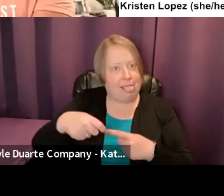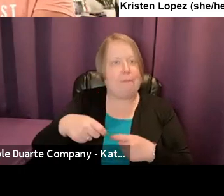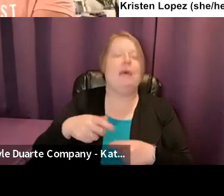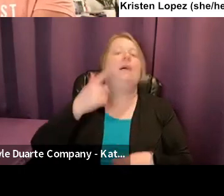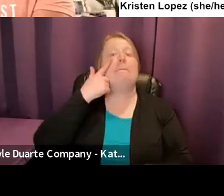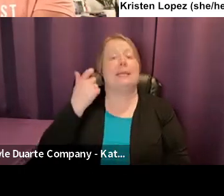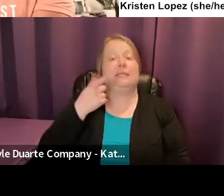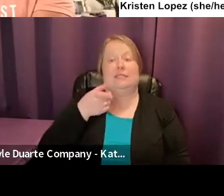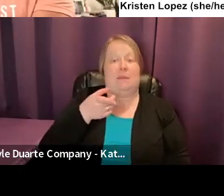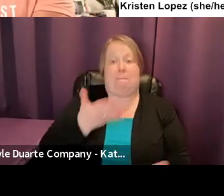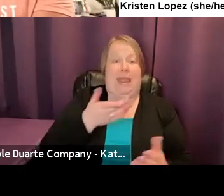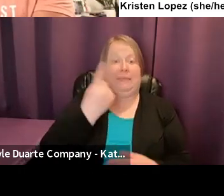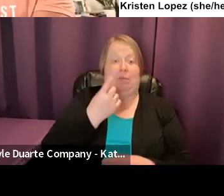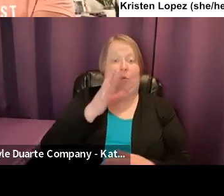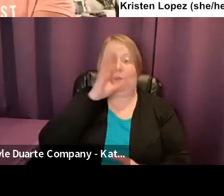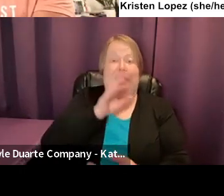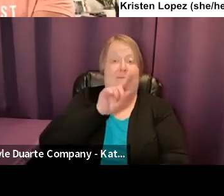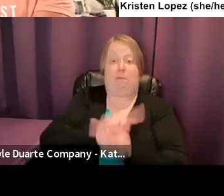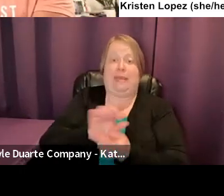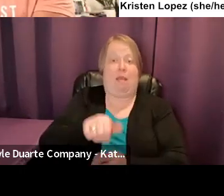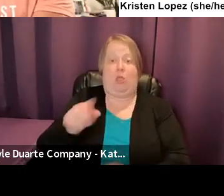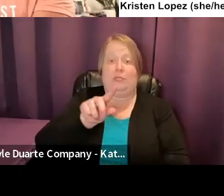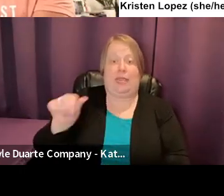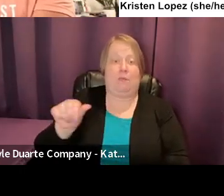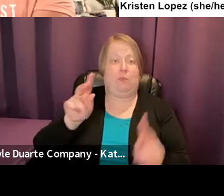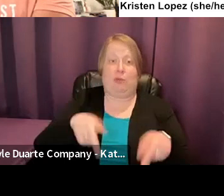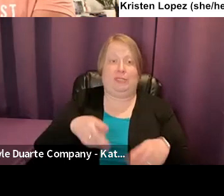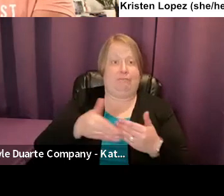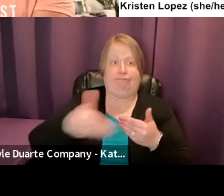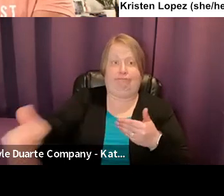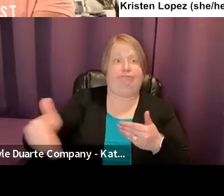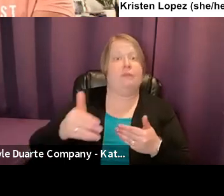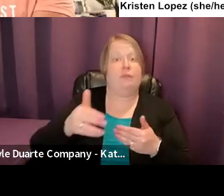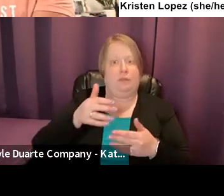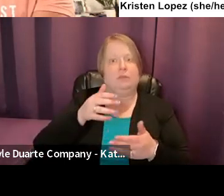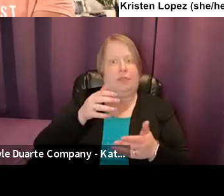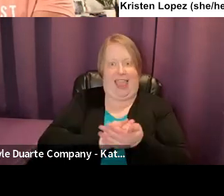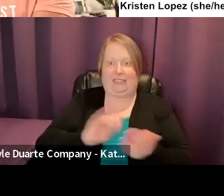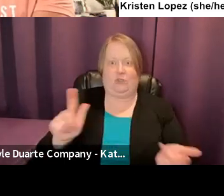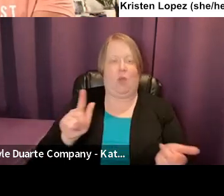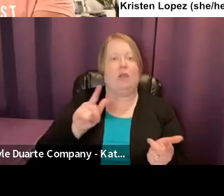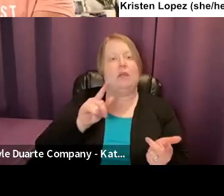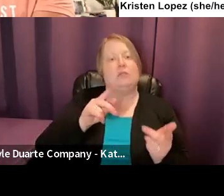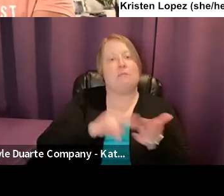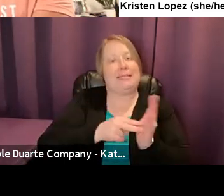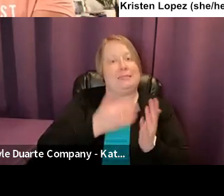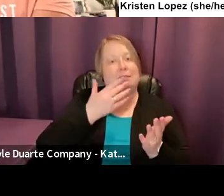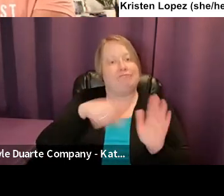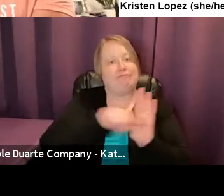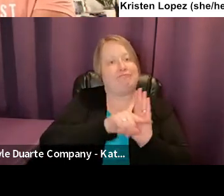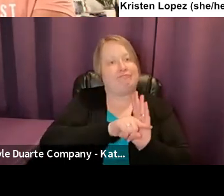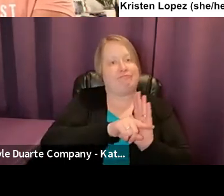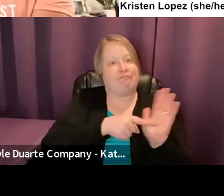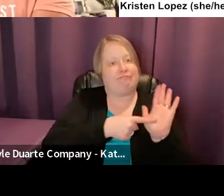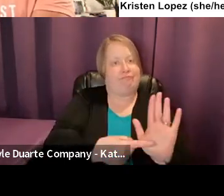it. And so bad depictions foster bad stereotypes. You know, and I often get asked, is